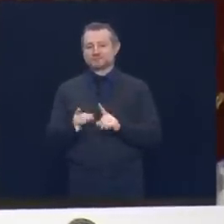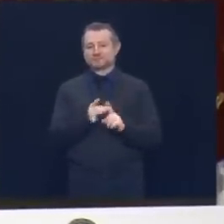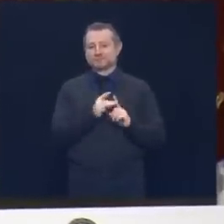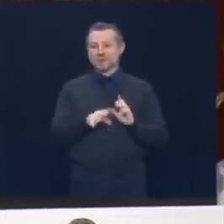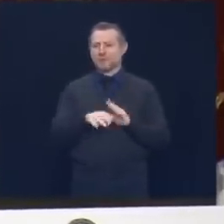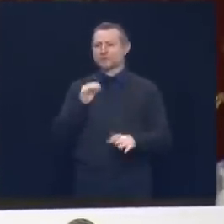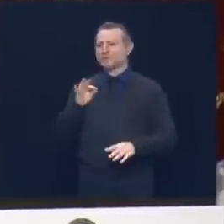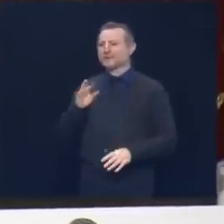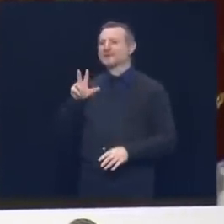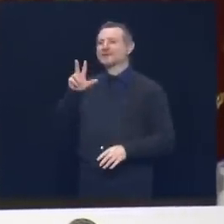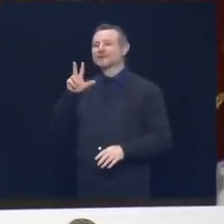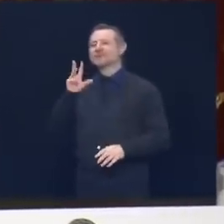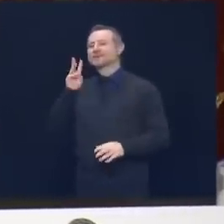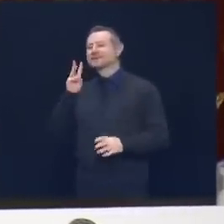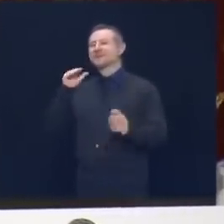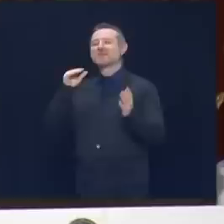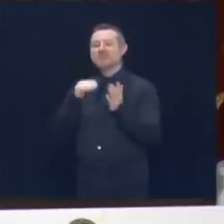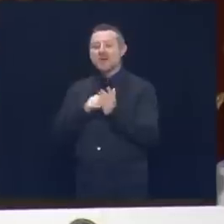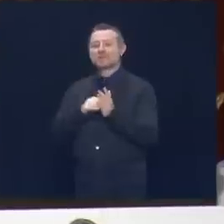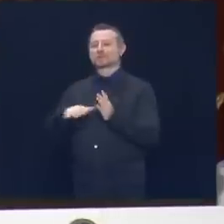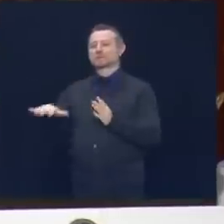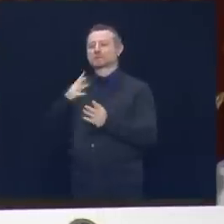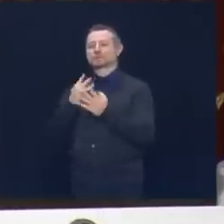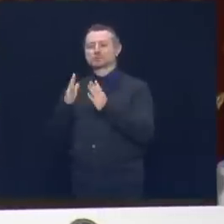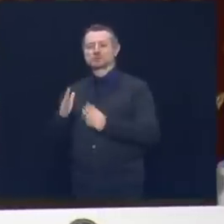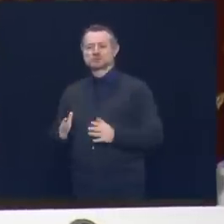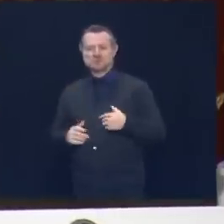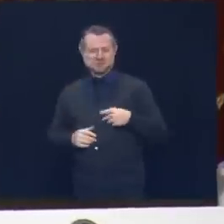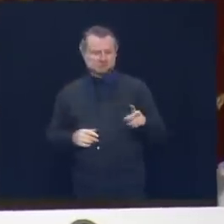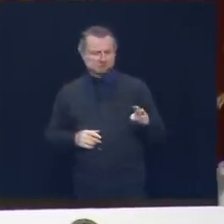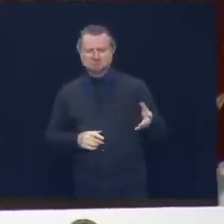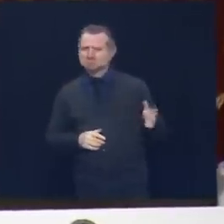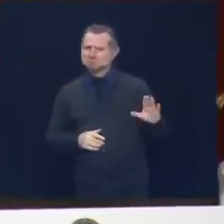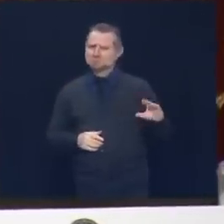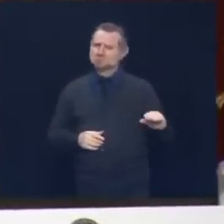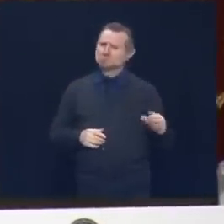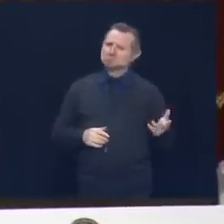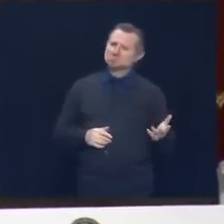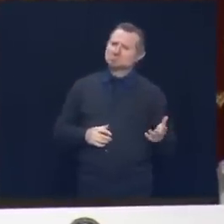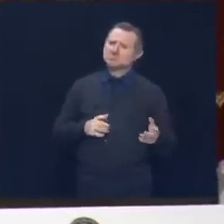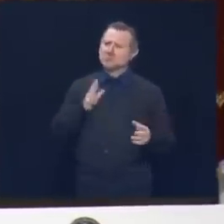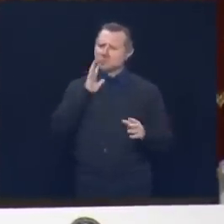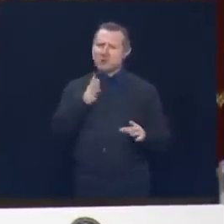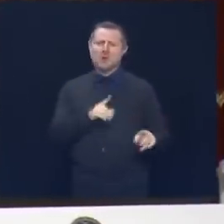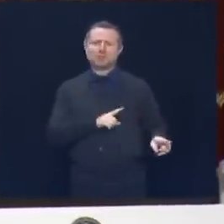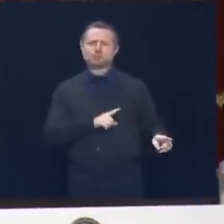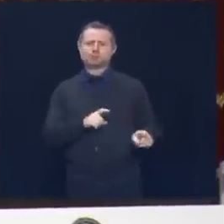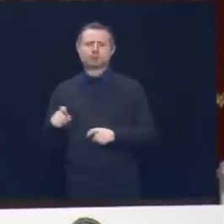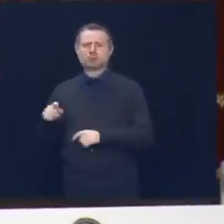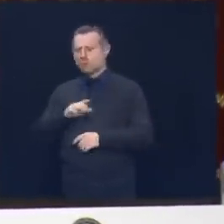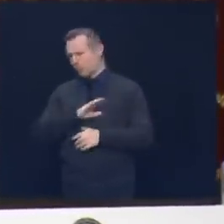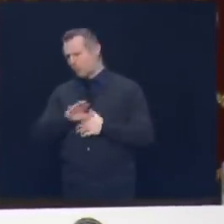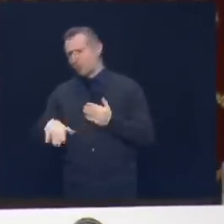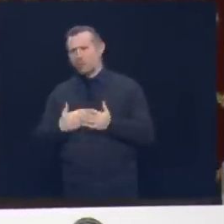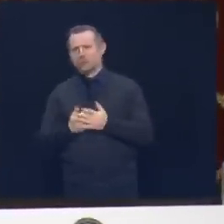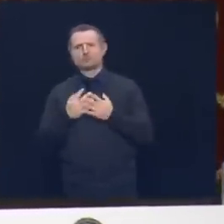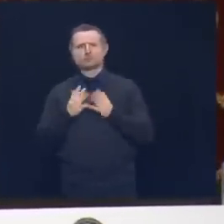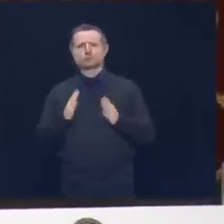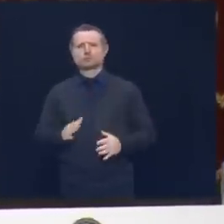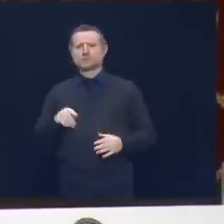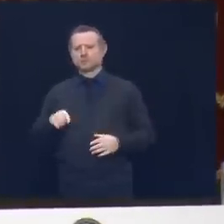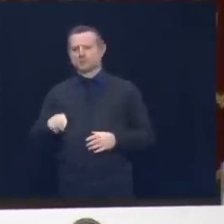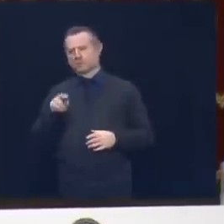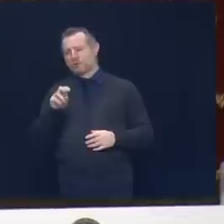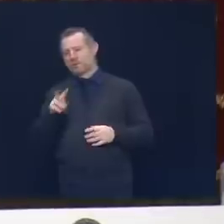tested 70% of the prison population. The entire prison population will be concluded with their testing by the end of November. And we're taking this very seriously and